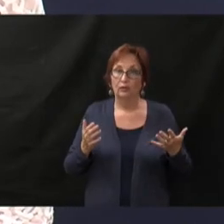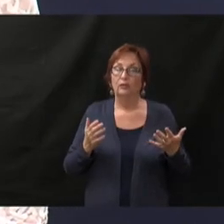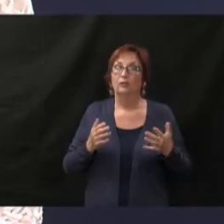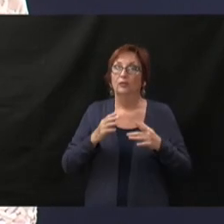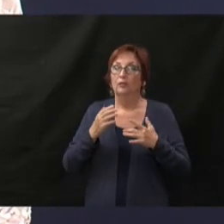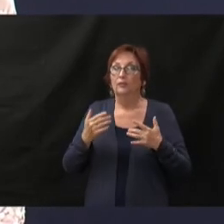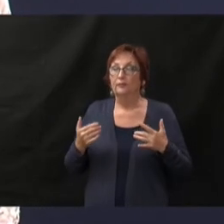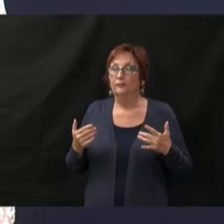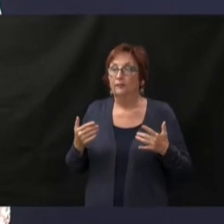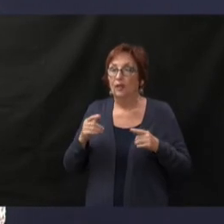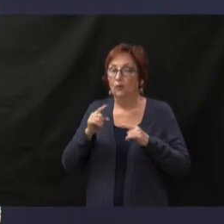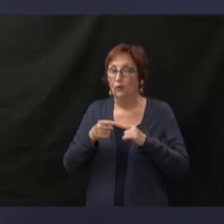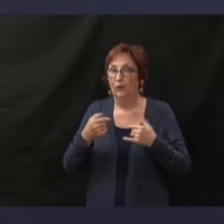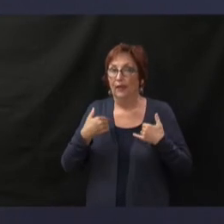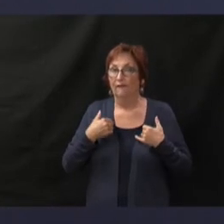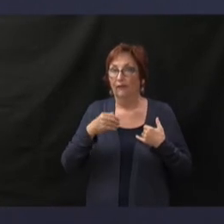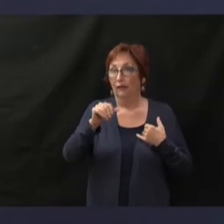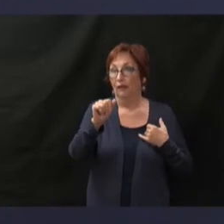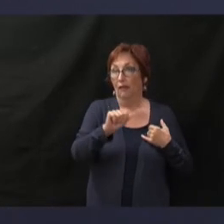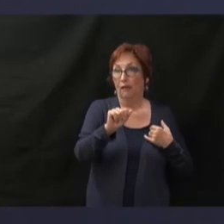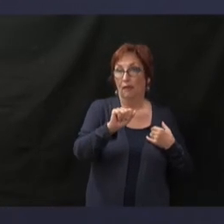when there is an A,